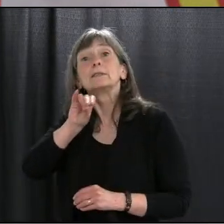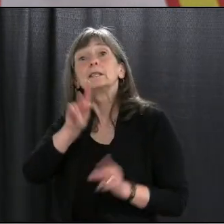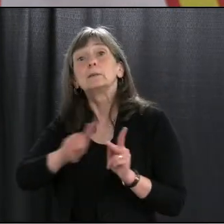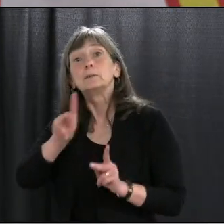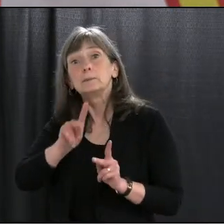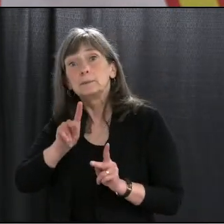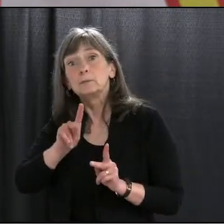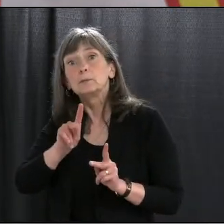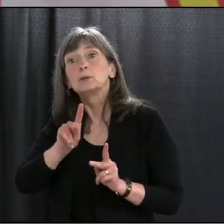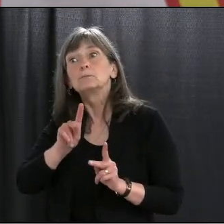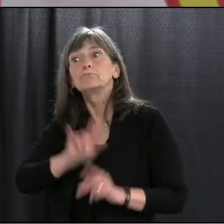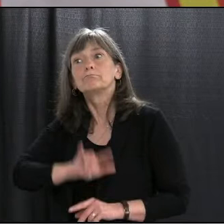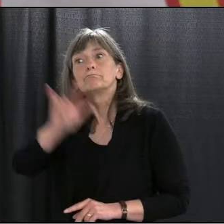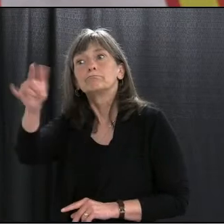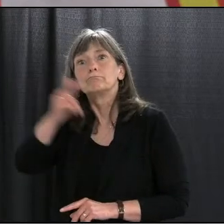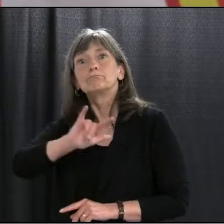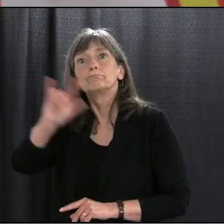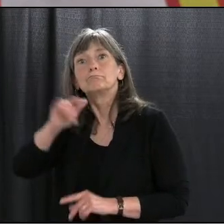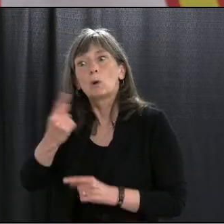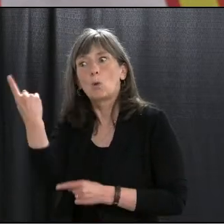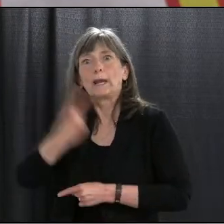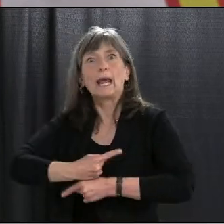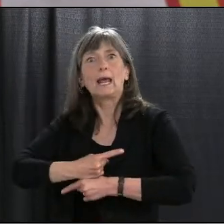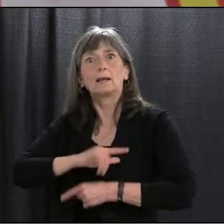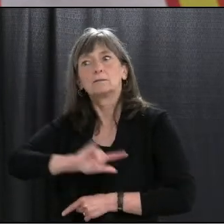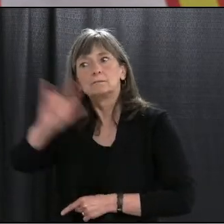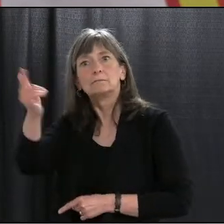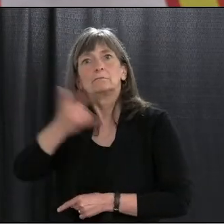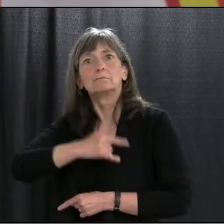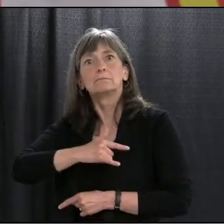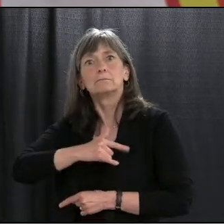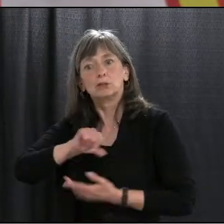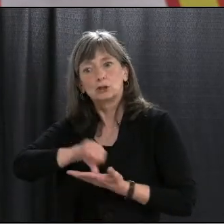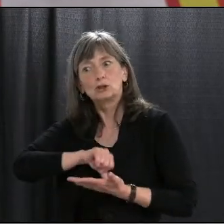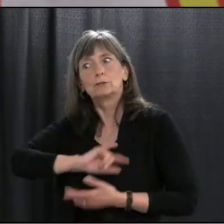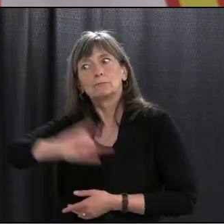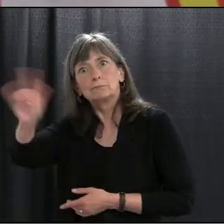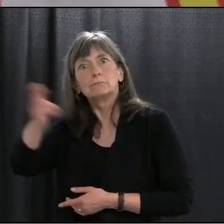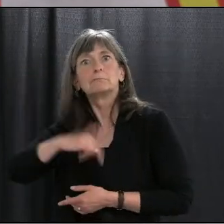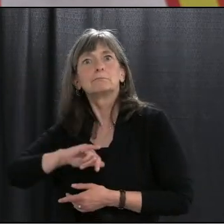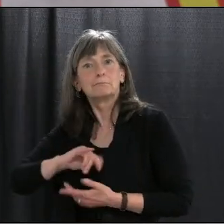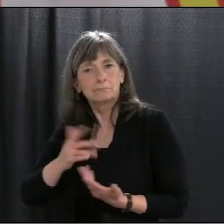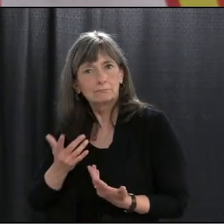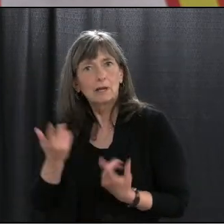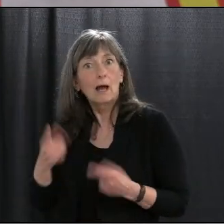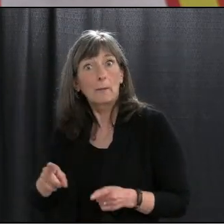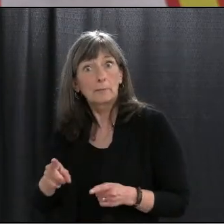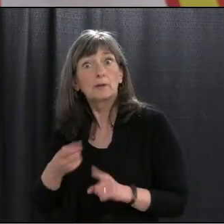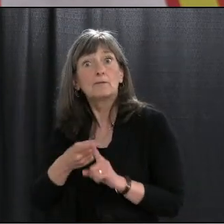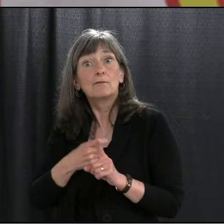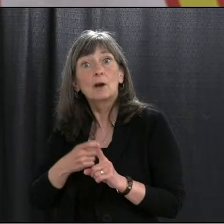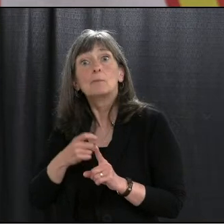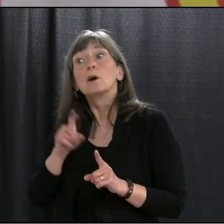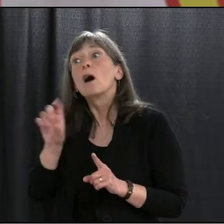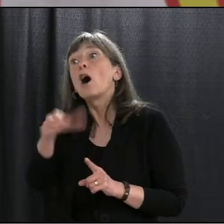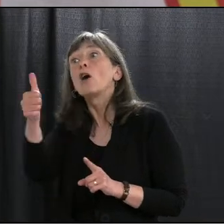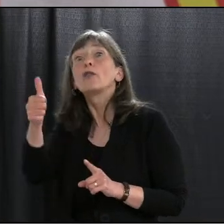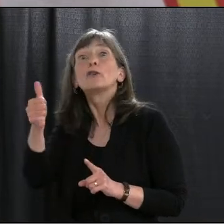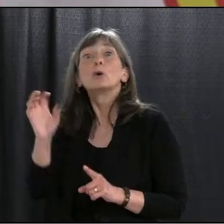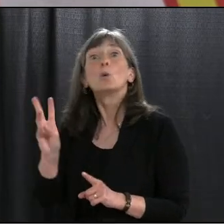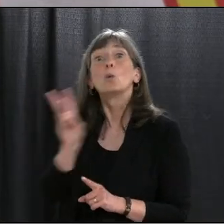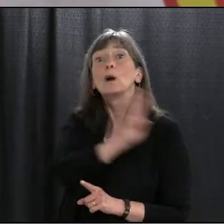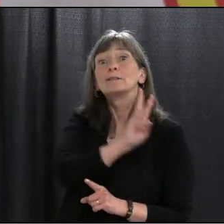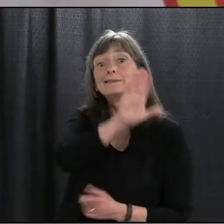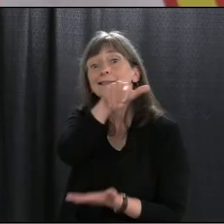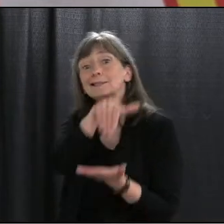on 9 flights via same-day fly-in, fly-out services from the health authorities' western